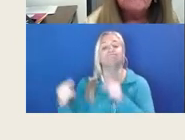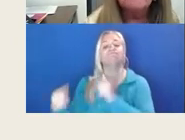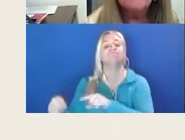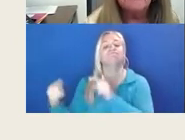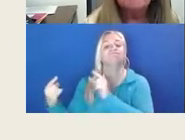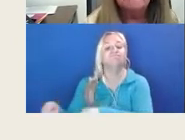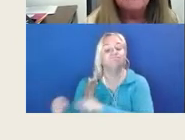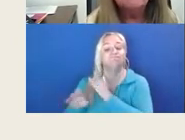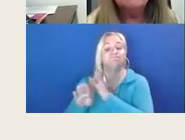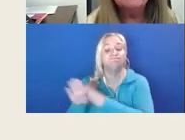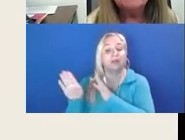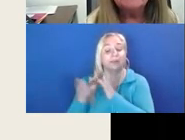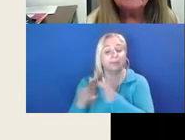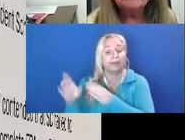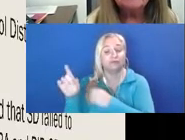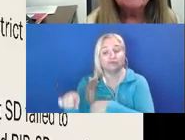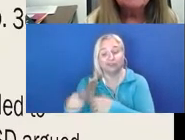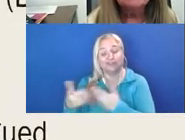have developed that plan.